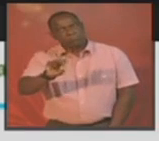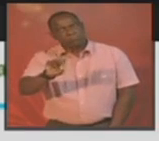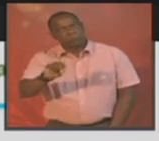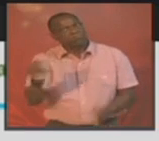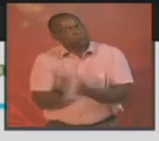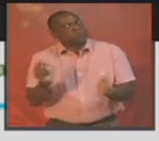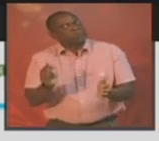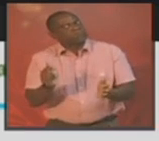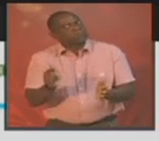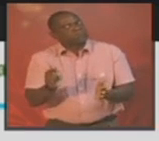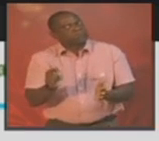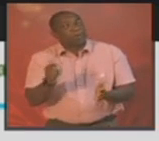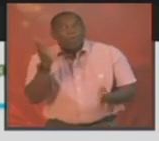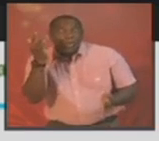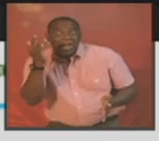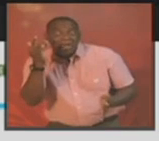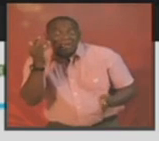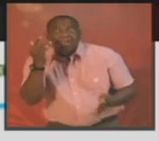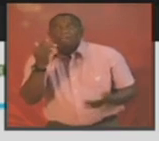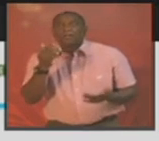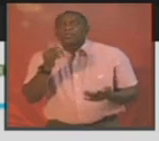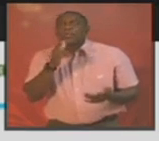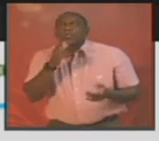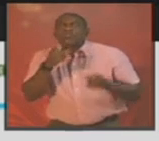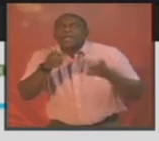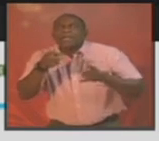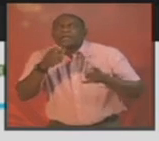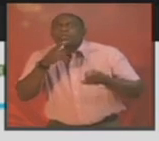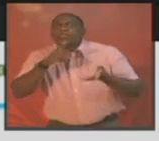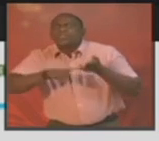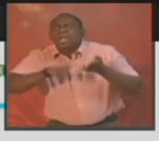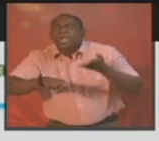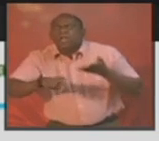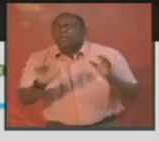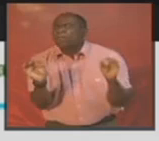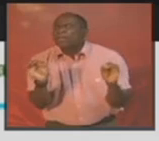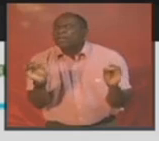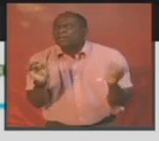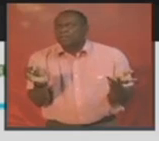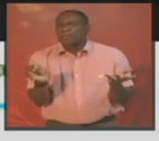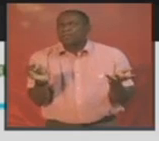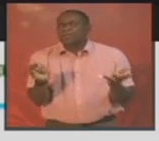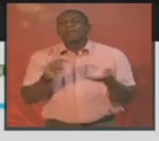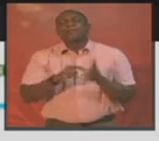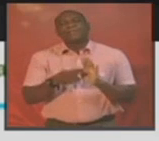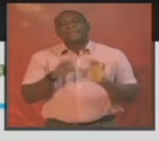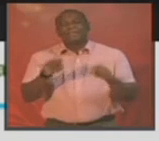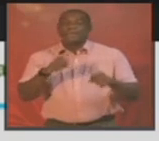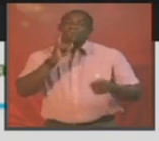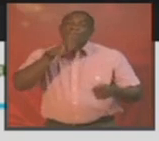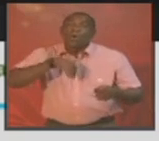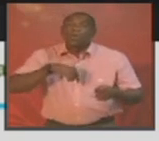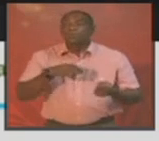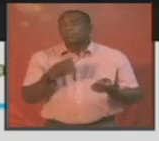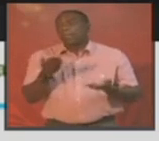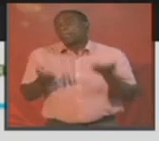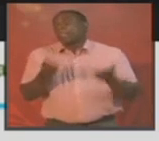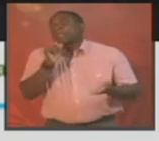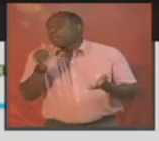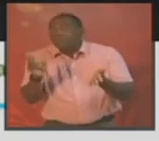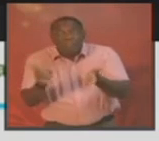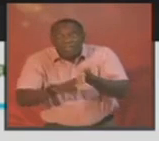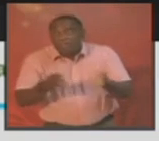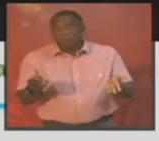even harm to themselves and the family. We are also recognizing through the postal service system, the traditional